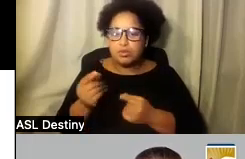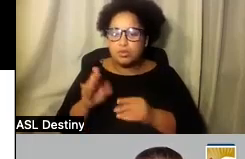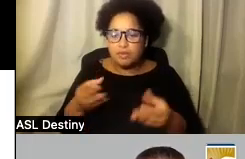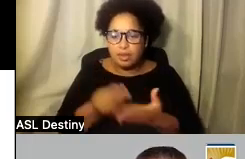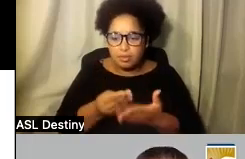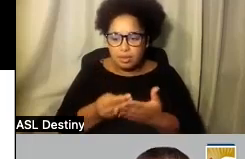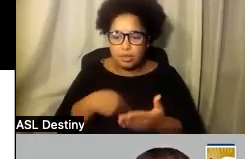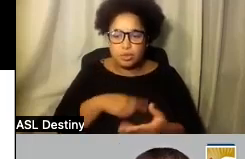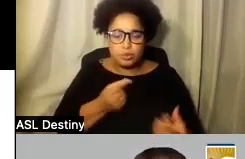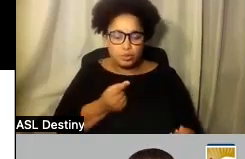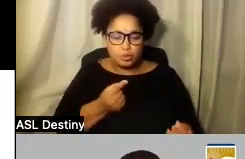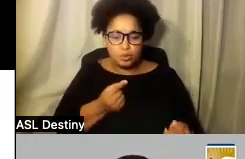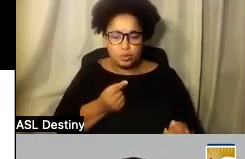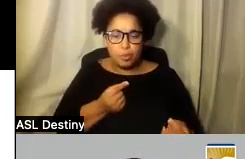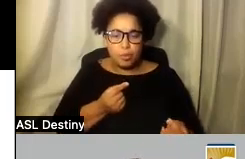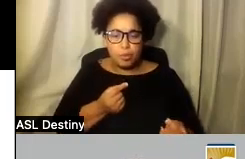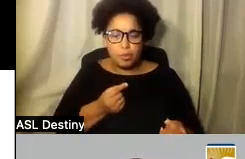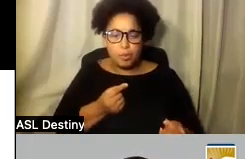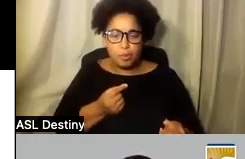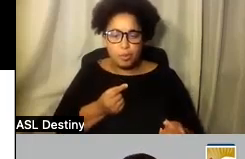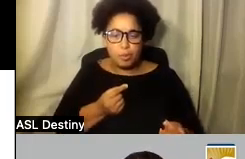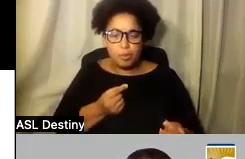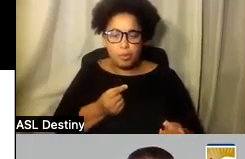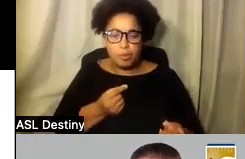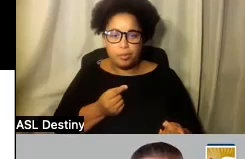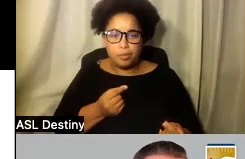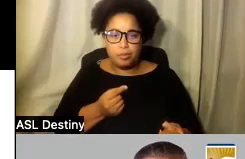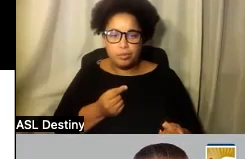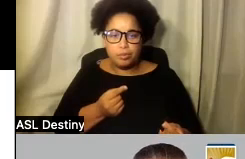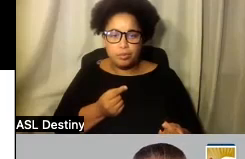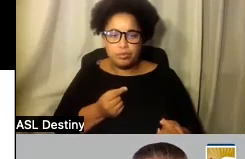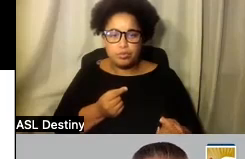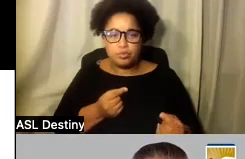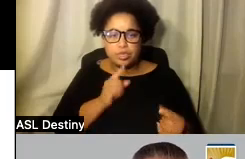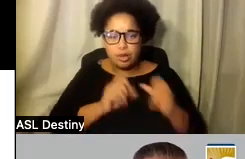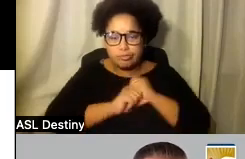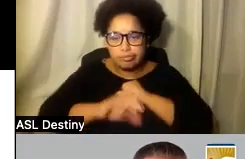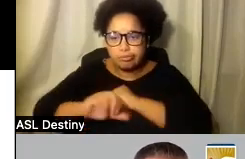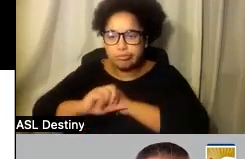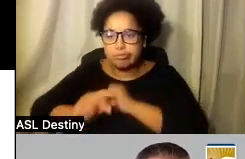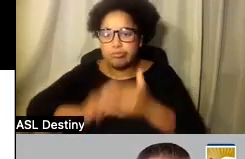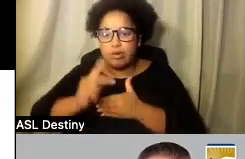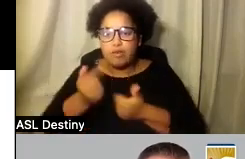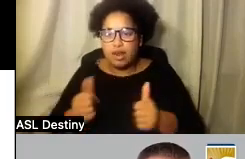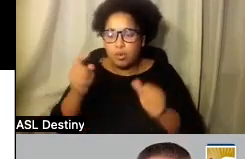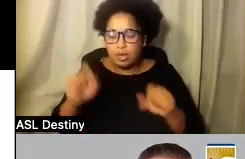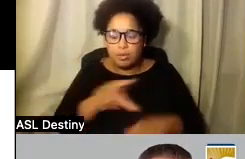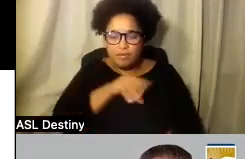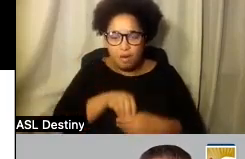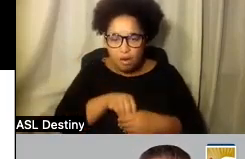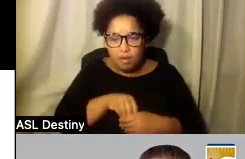We solicit the program to all whoever we can get to be involved in the